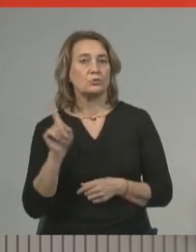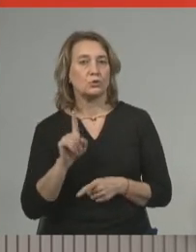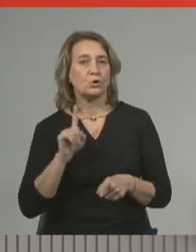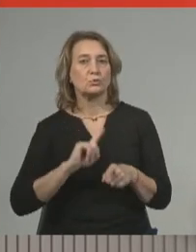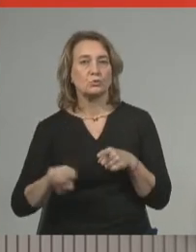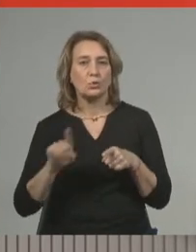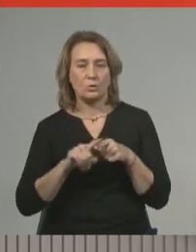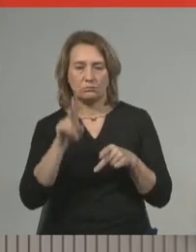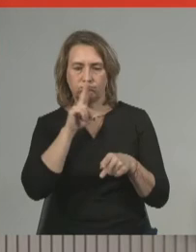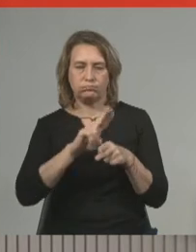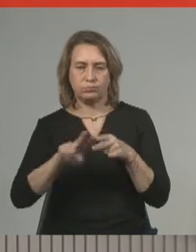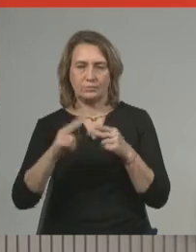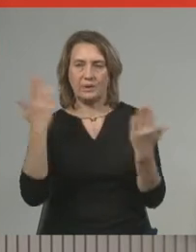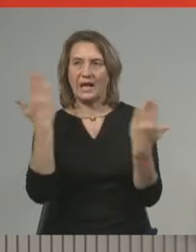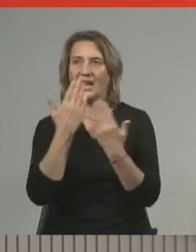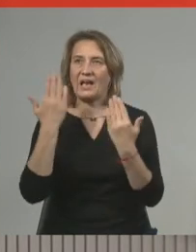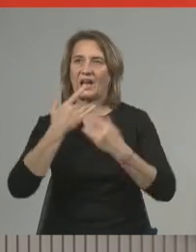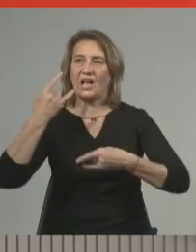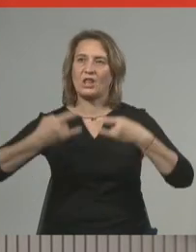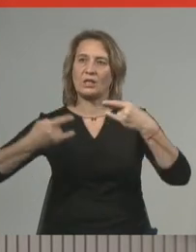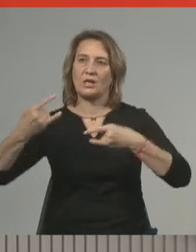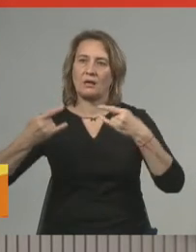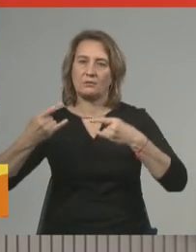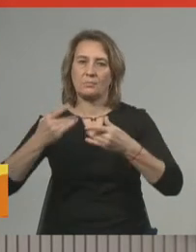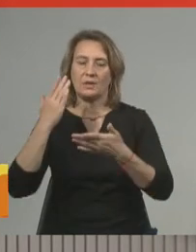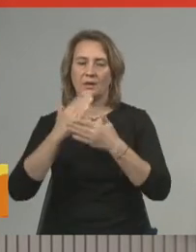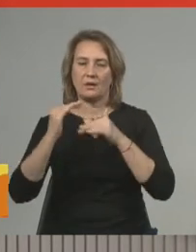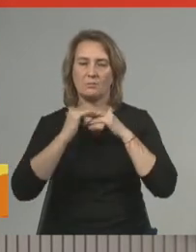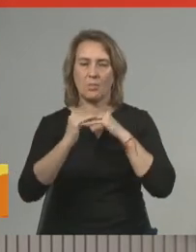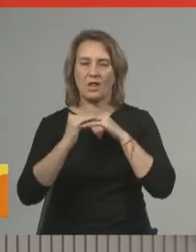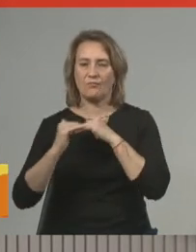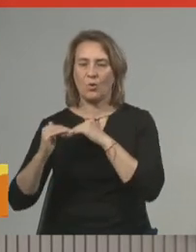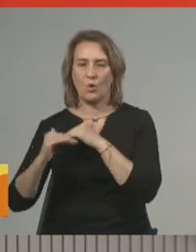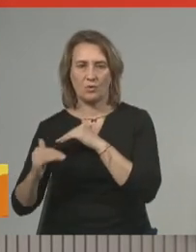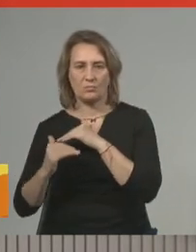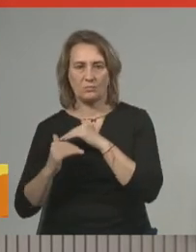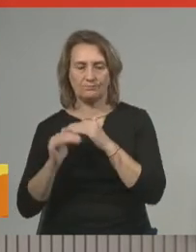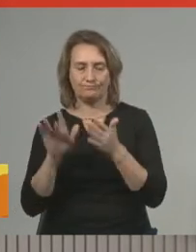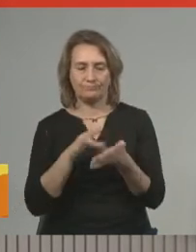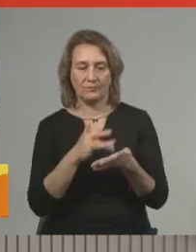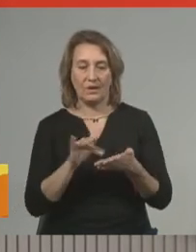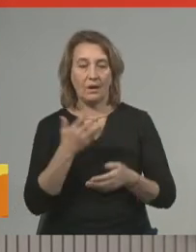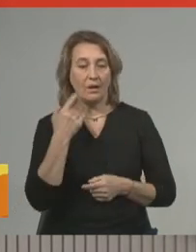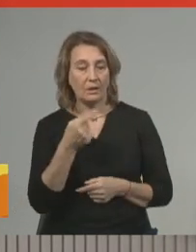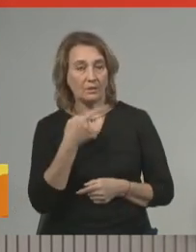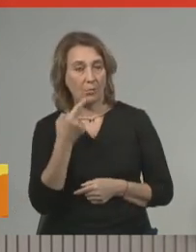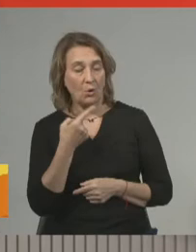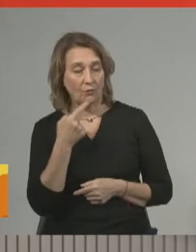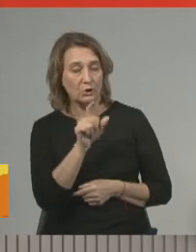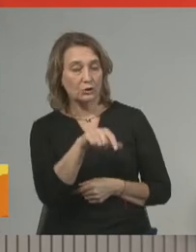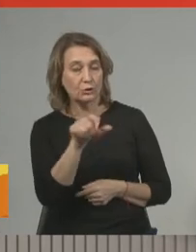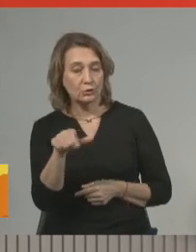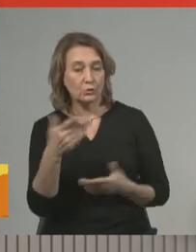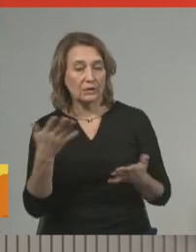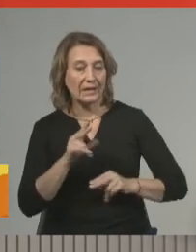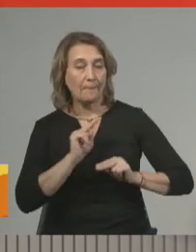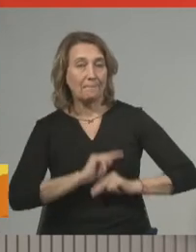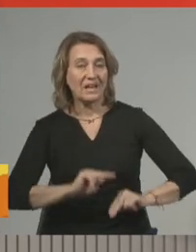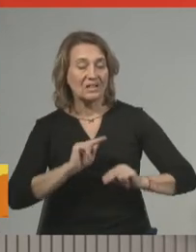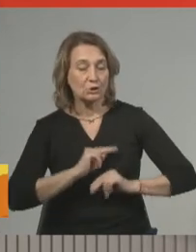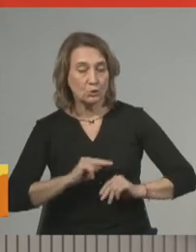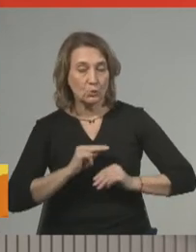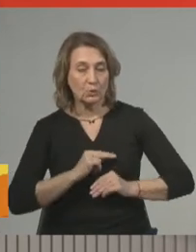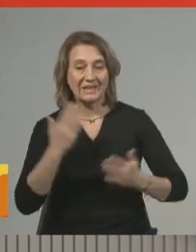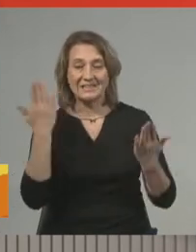popular to say that uh cinemas will disappear because there are streaming platforms but when you communicate